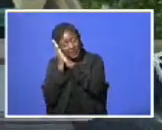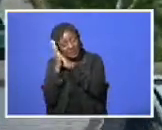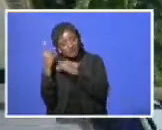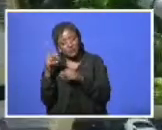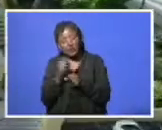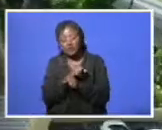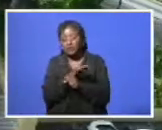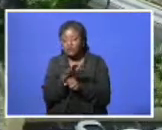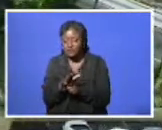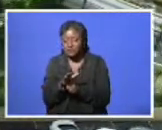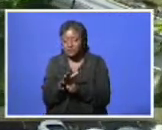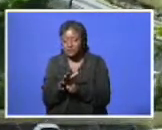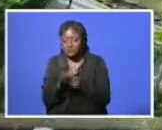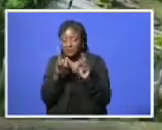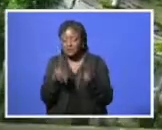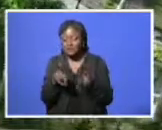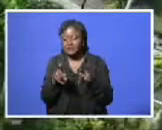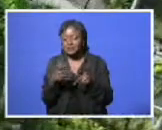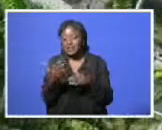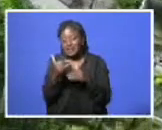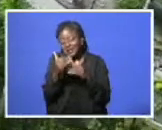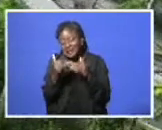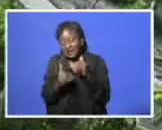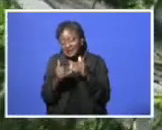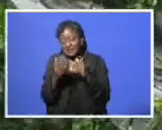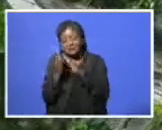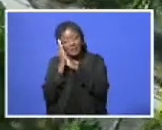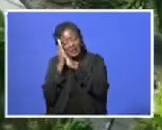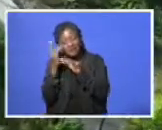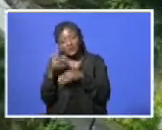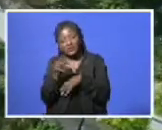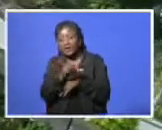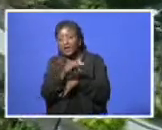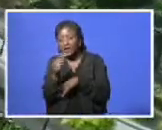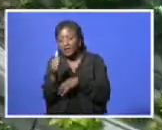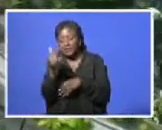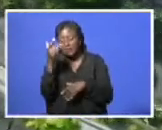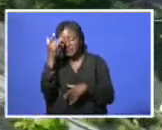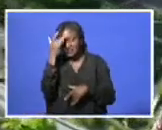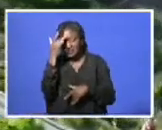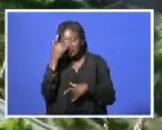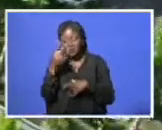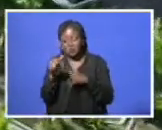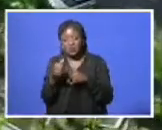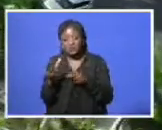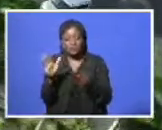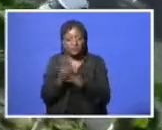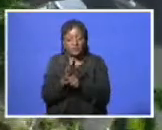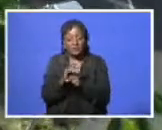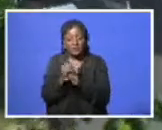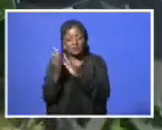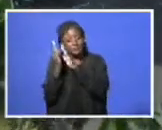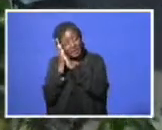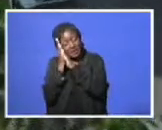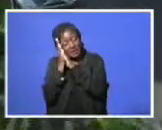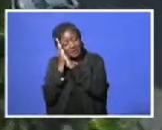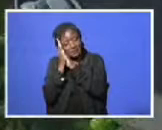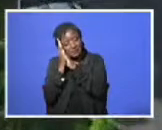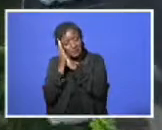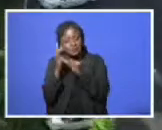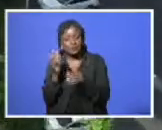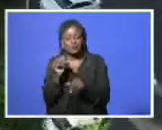deal with the other issues in our health sector and in our health sphere. When you take up bed spaces to deal particularly with those who